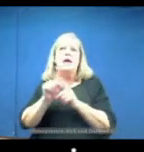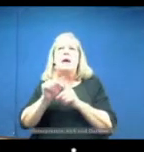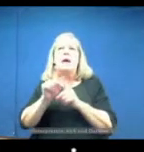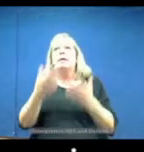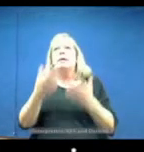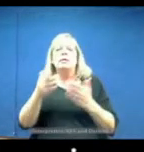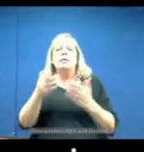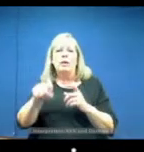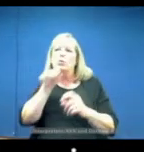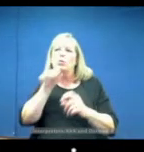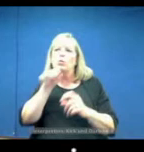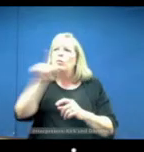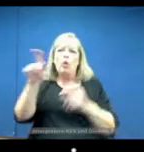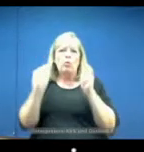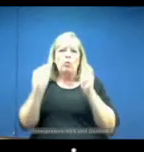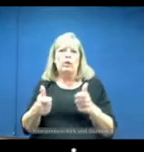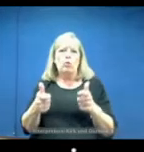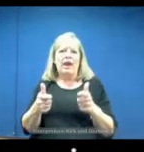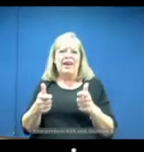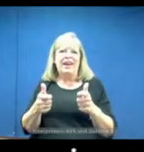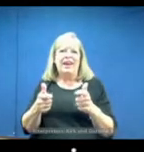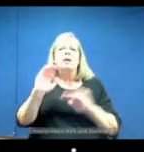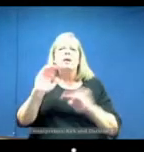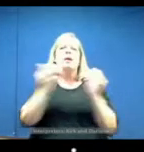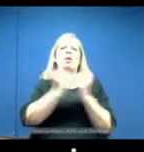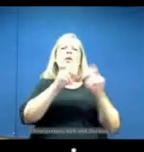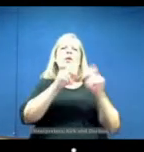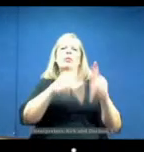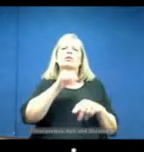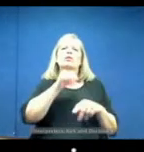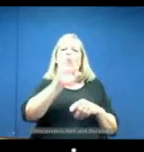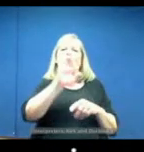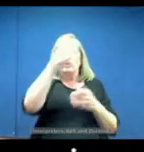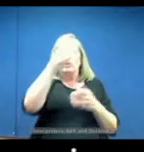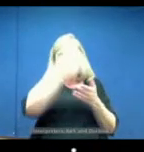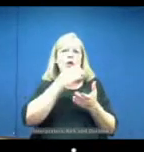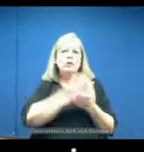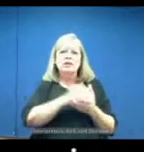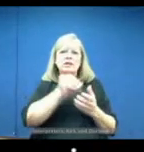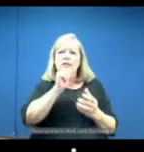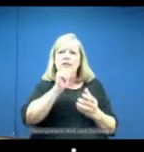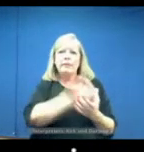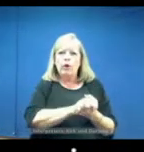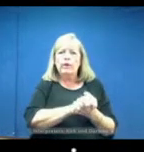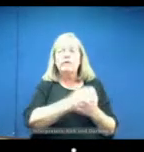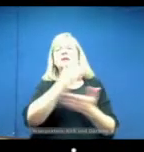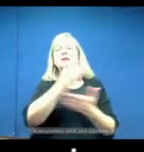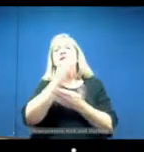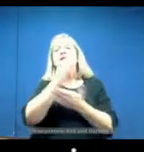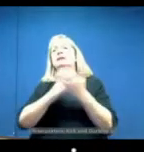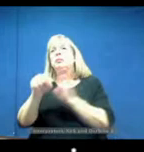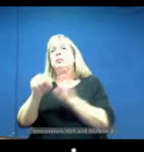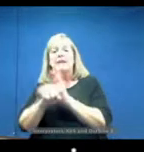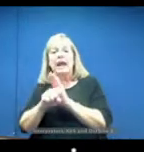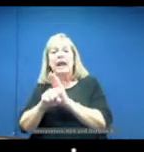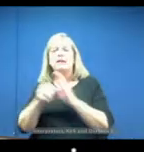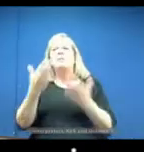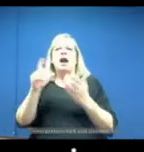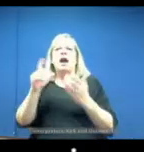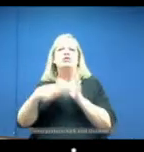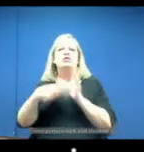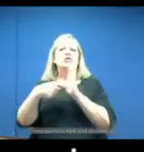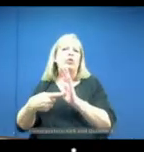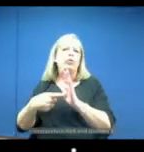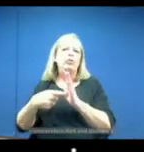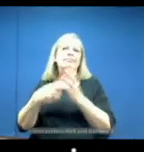if you were not married to the person. You also might have to, in some jurisdictions, show that more force was used